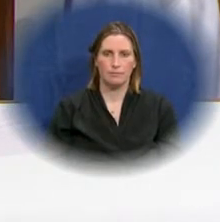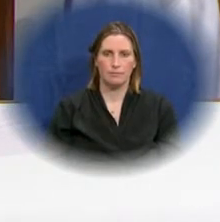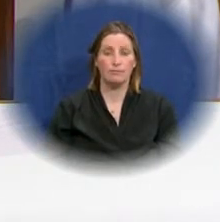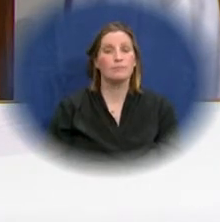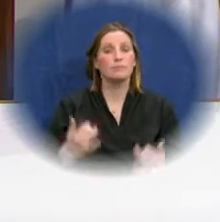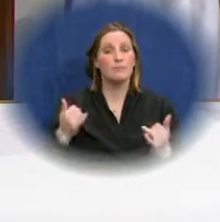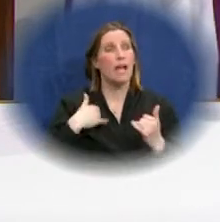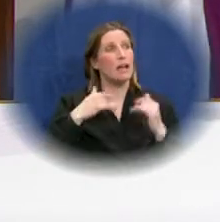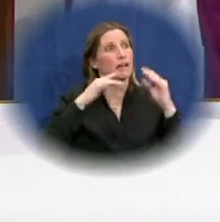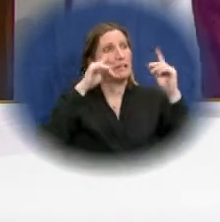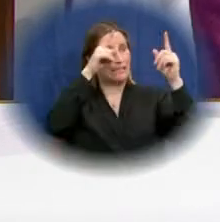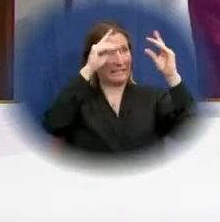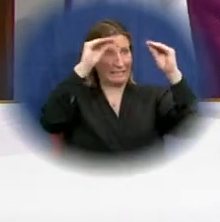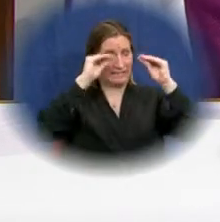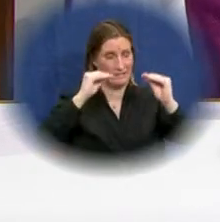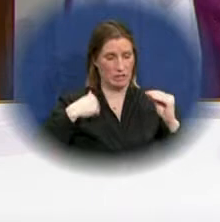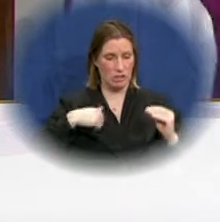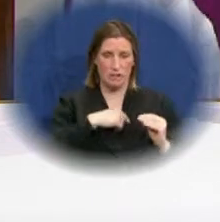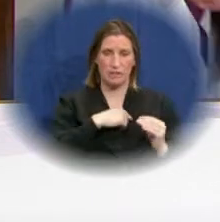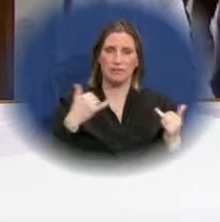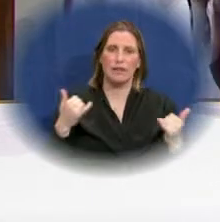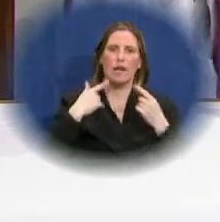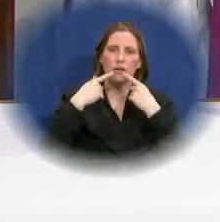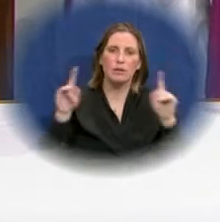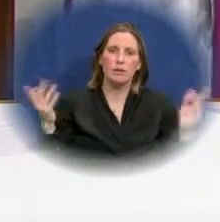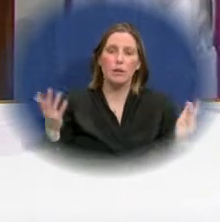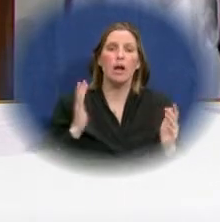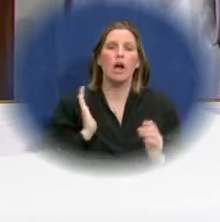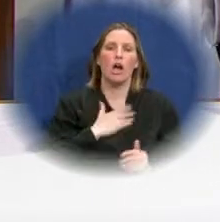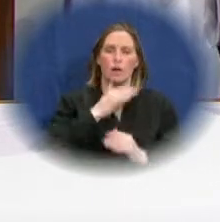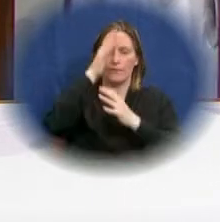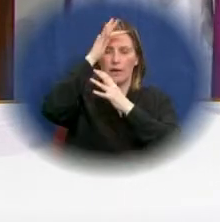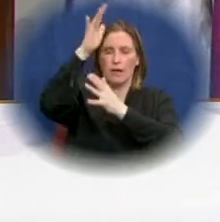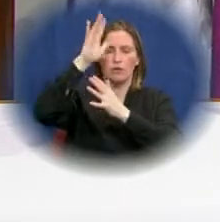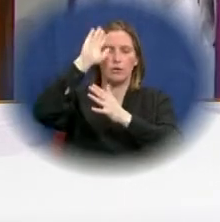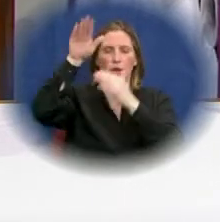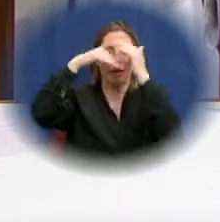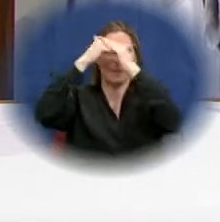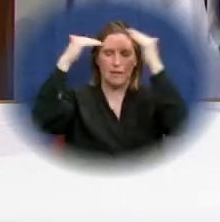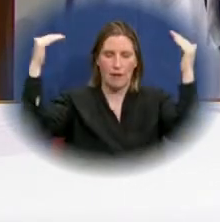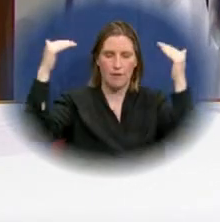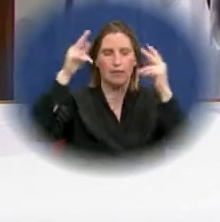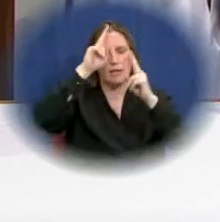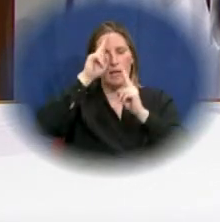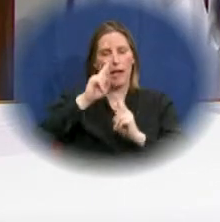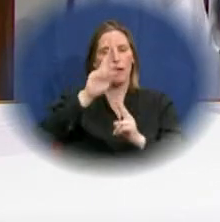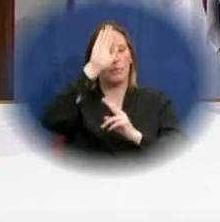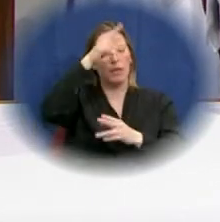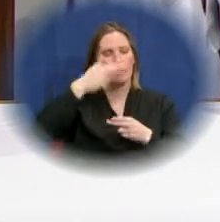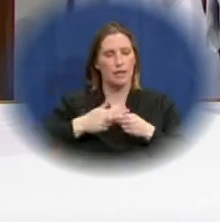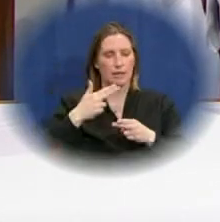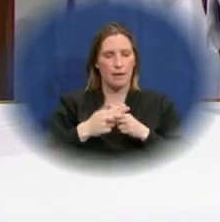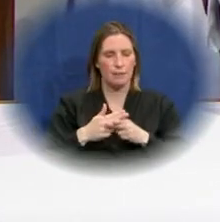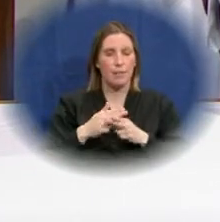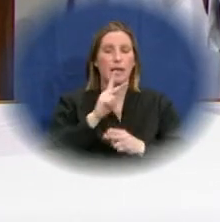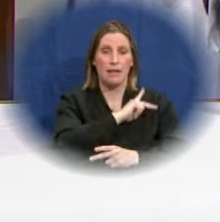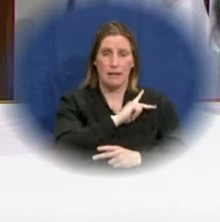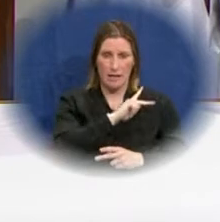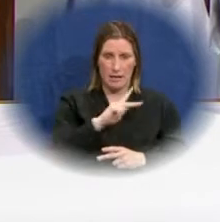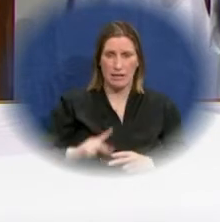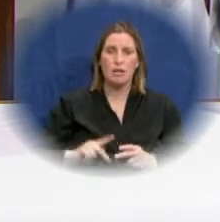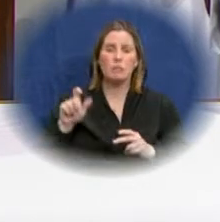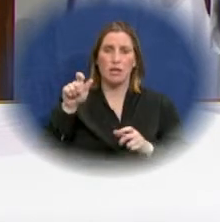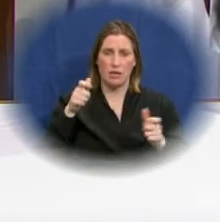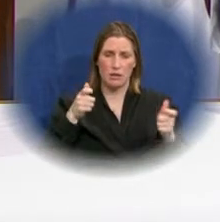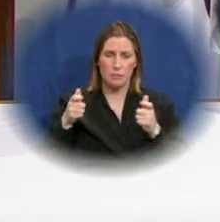At our Savior's command and formed by divine teaching, we dare to say, Our Father, who art in heaven, hallowed be thy name.